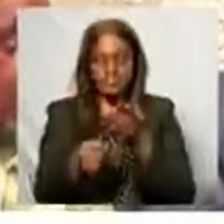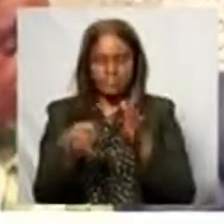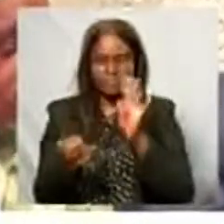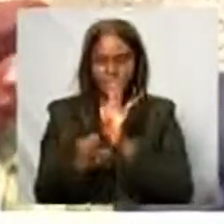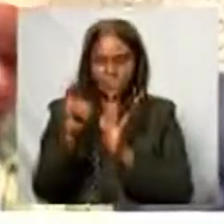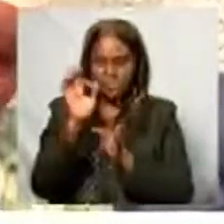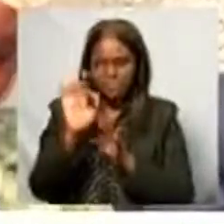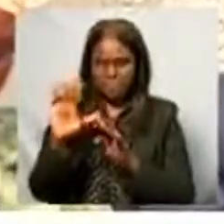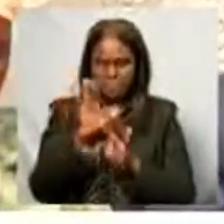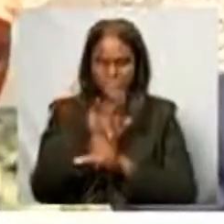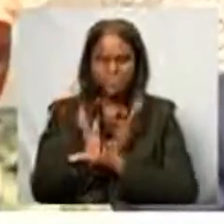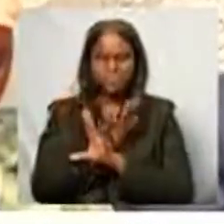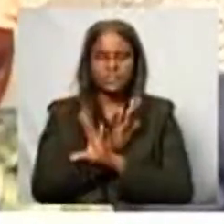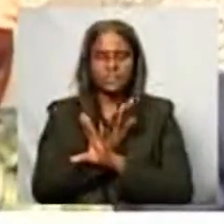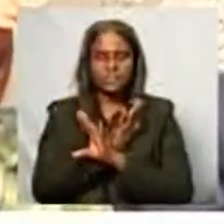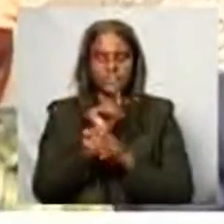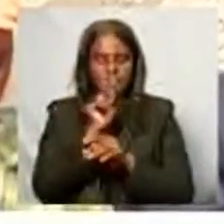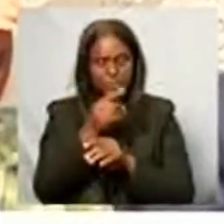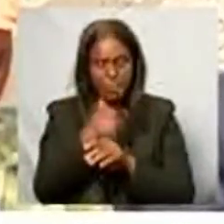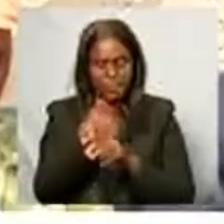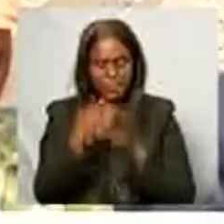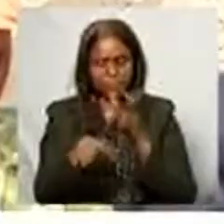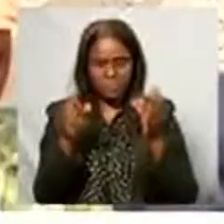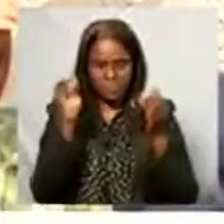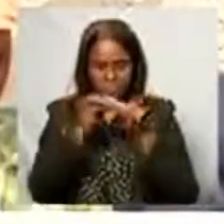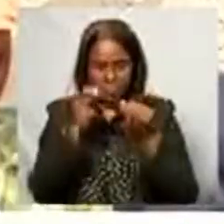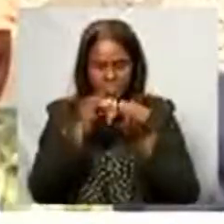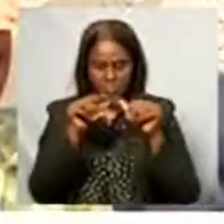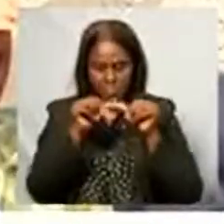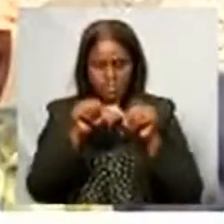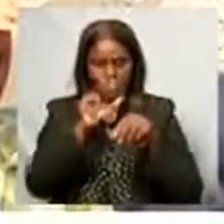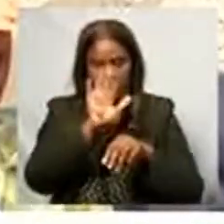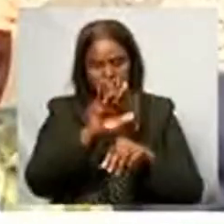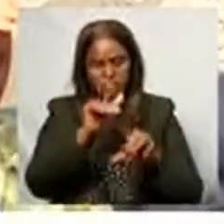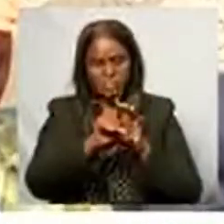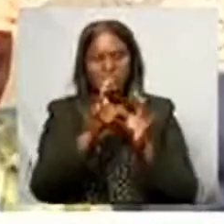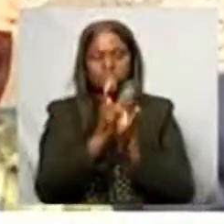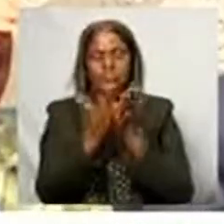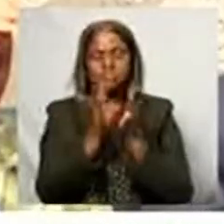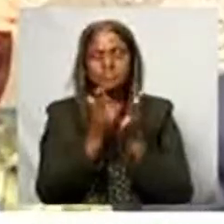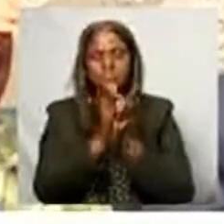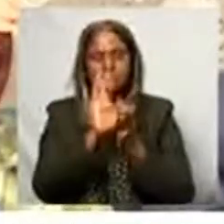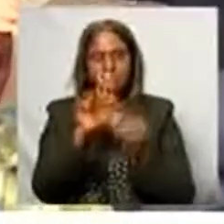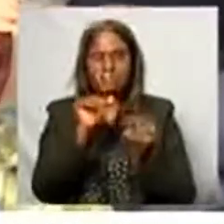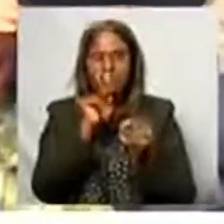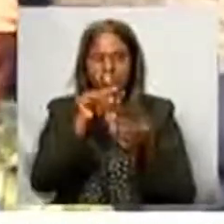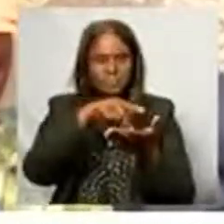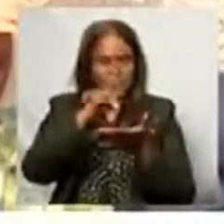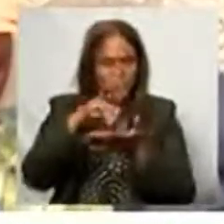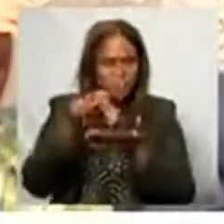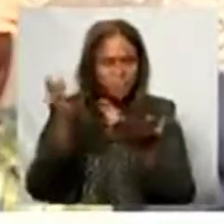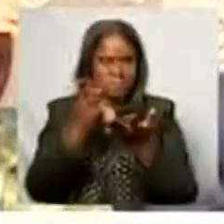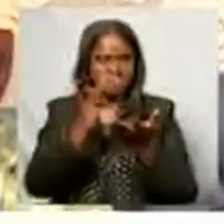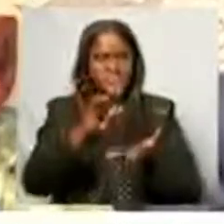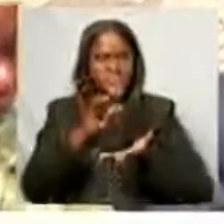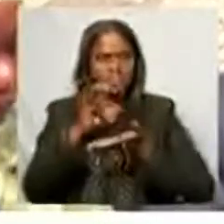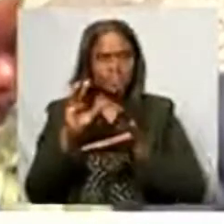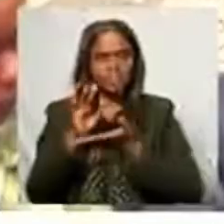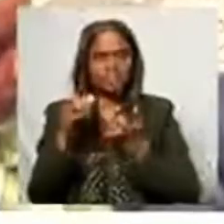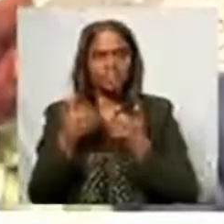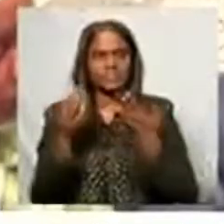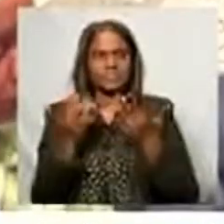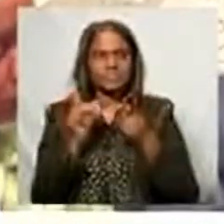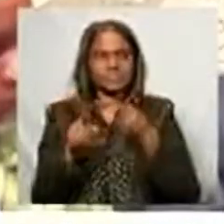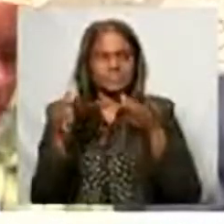Zambia. There is quite a lot still sitting on their books as unpaid terminal benefits.